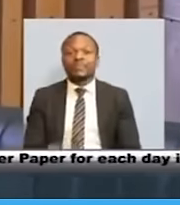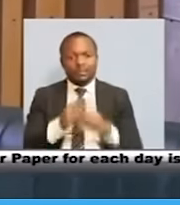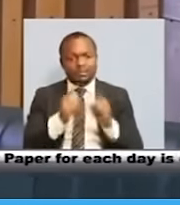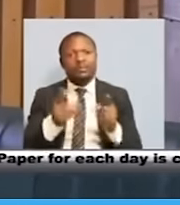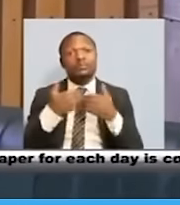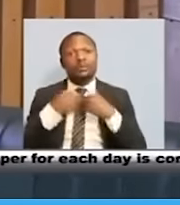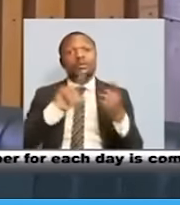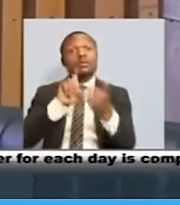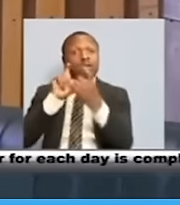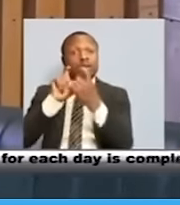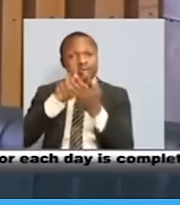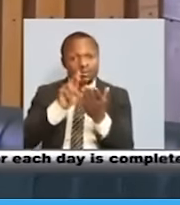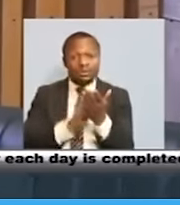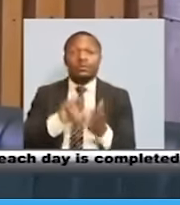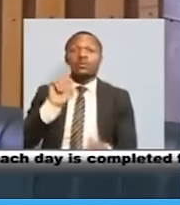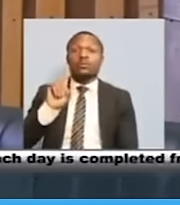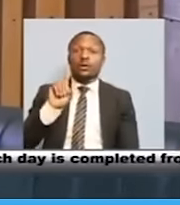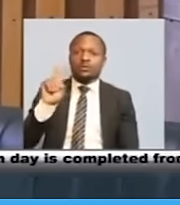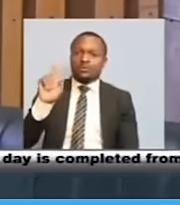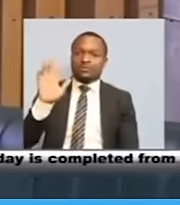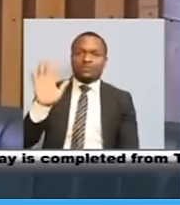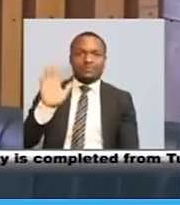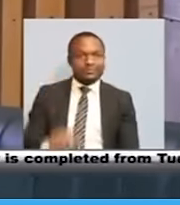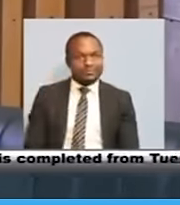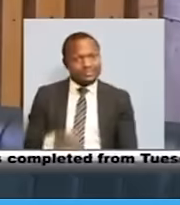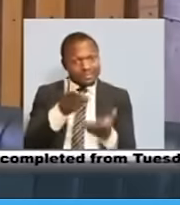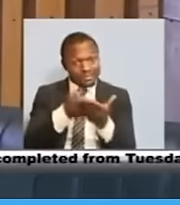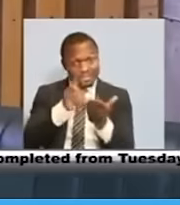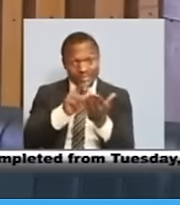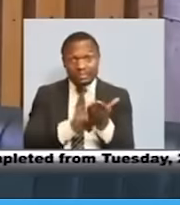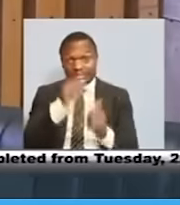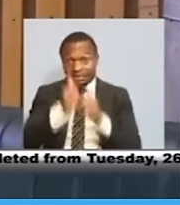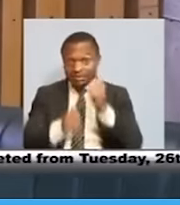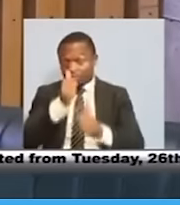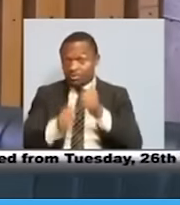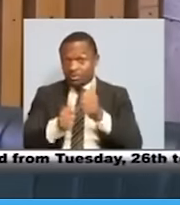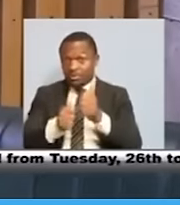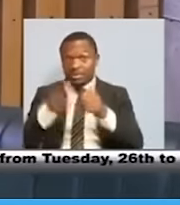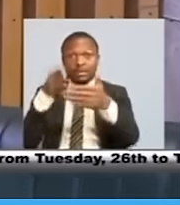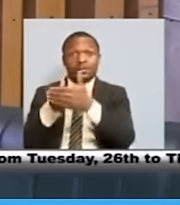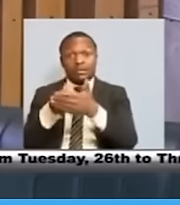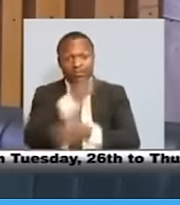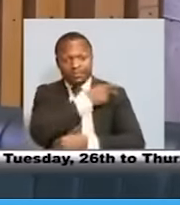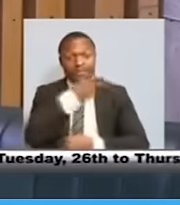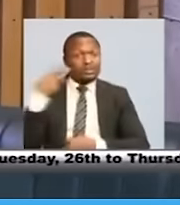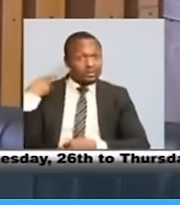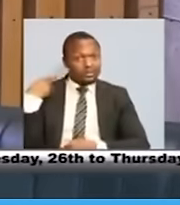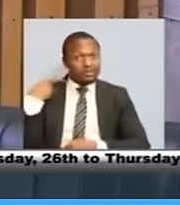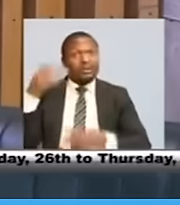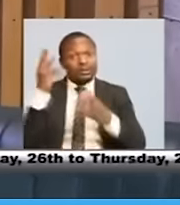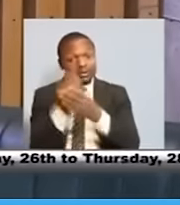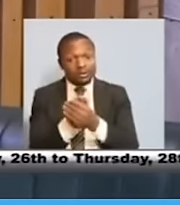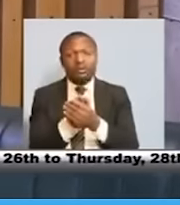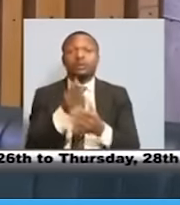got a challenge with standing orders 115. This is standing orders which prohibits this August House from considering